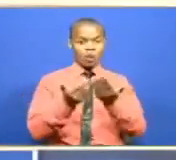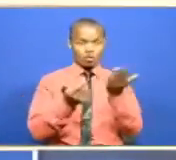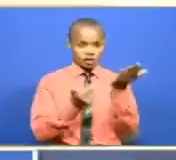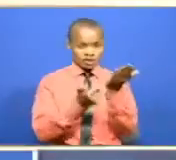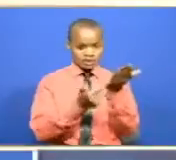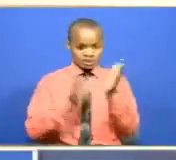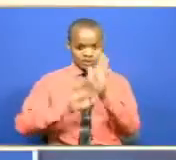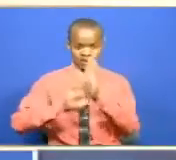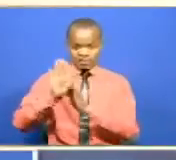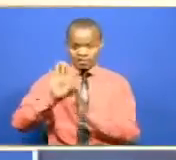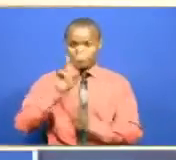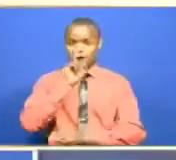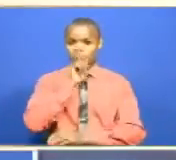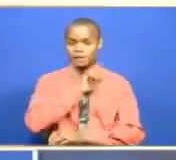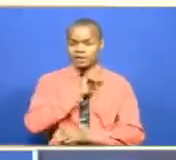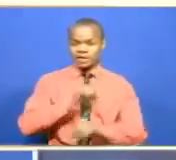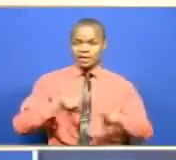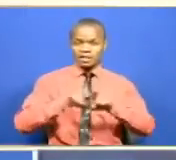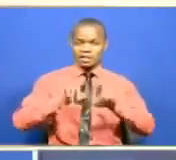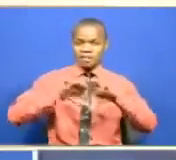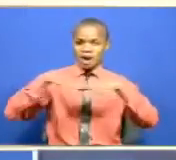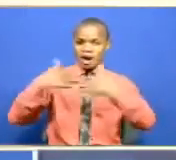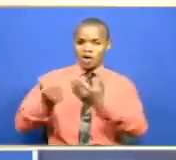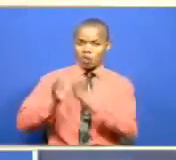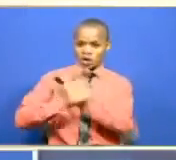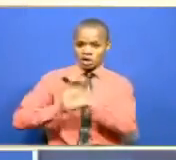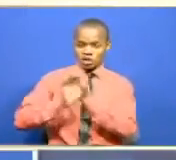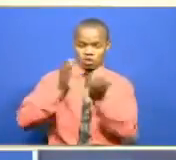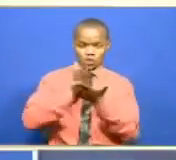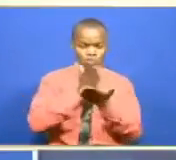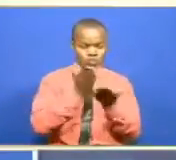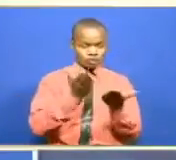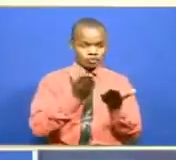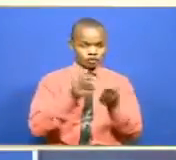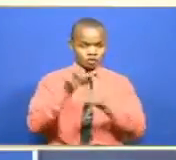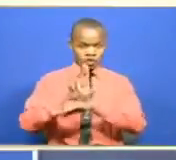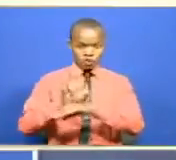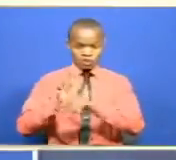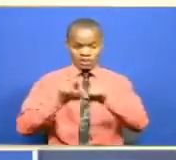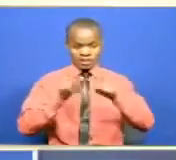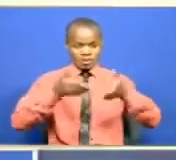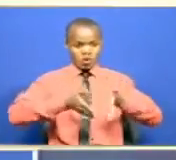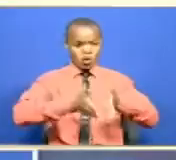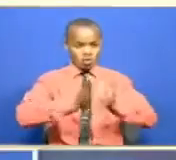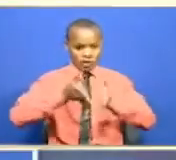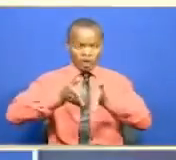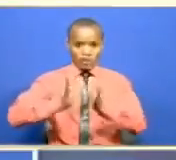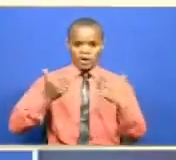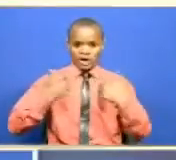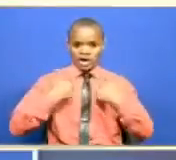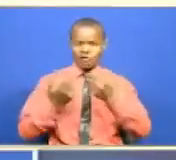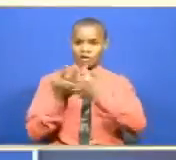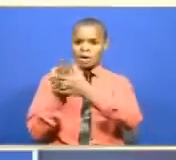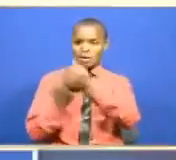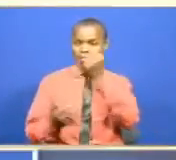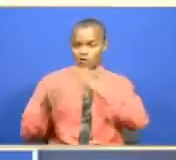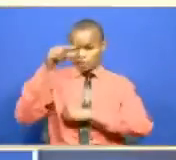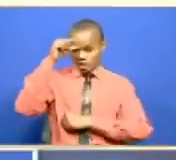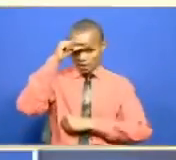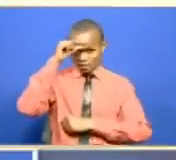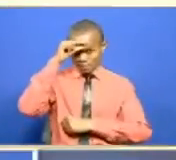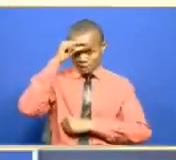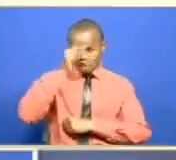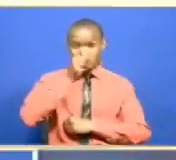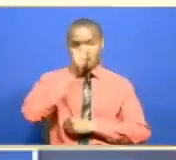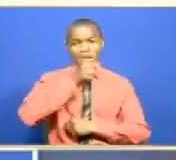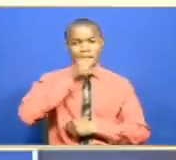and has grown, and the way the country has implemented the infrastructure that we've put in place, both as government and the private sector,